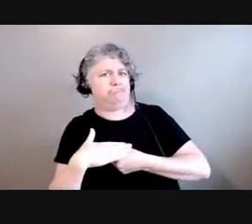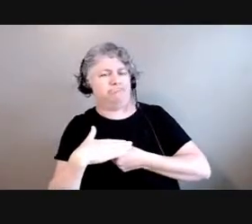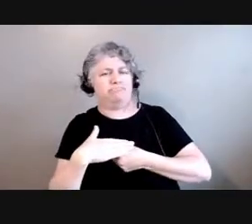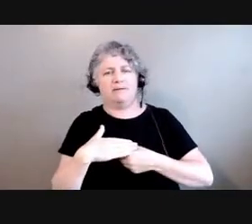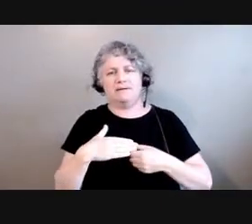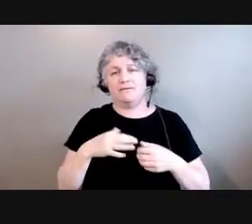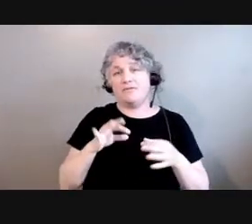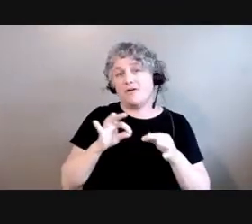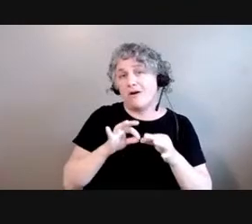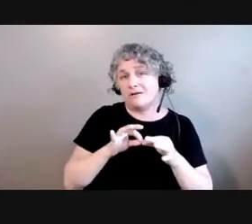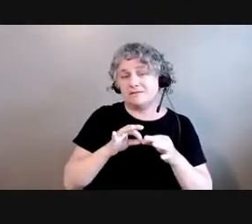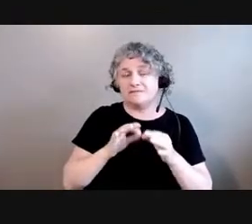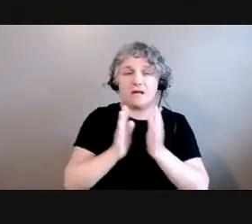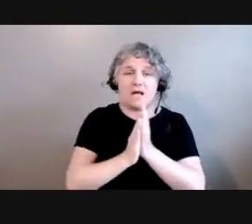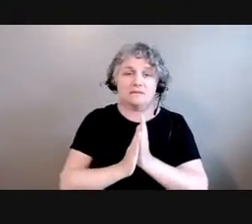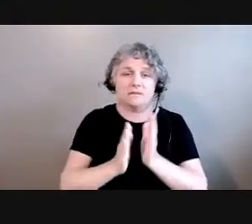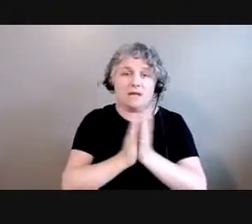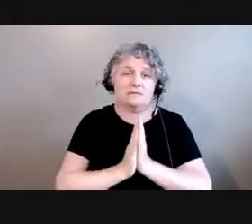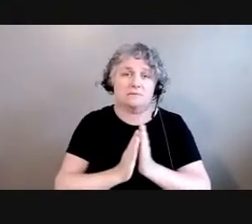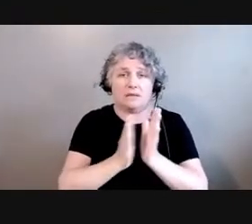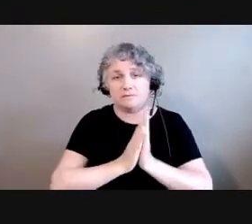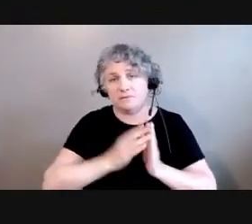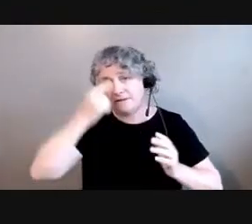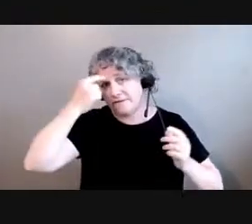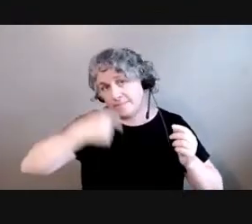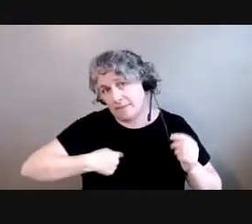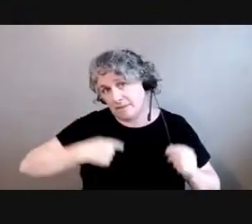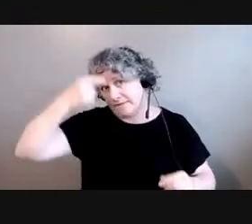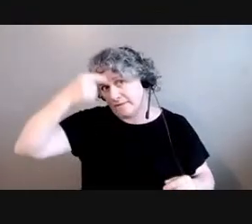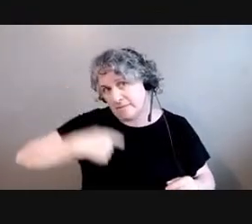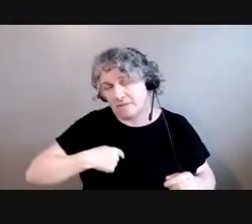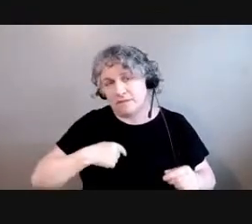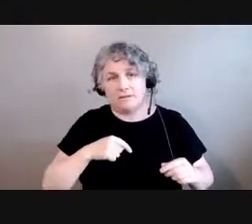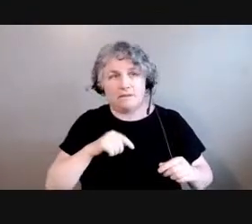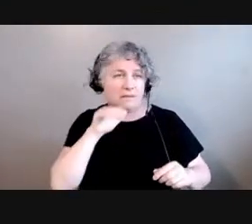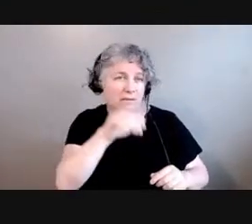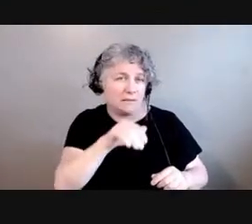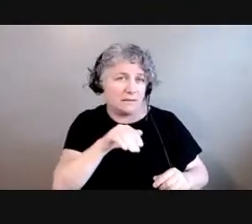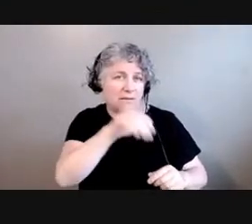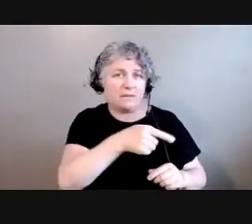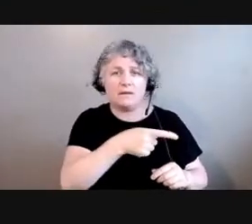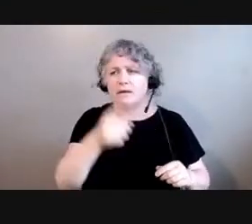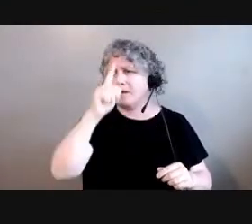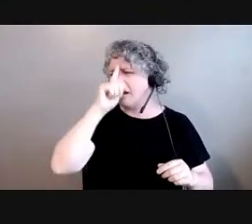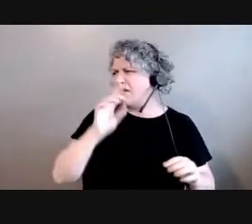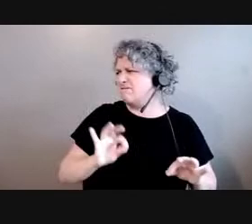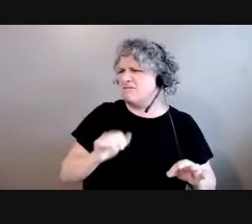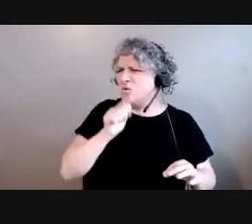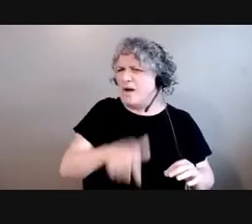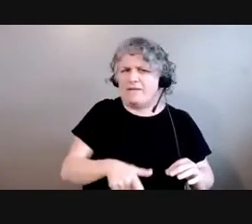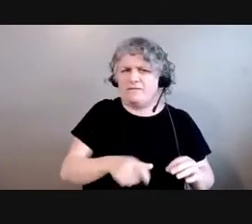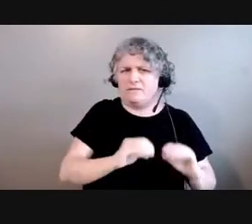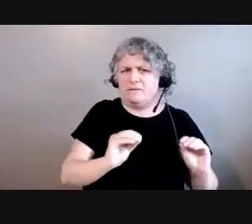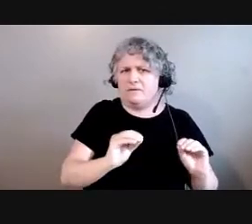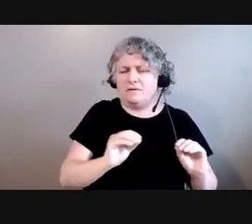always asking for things that others take for granted, and how much that adds up over